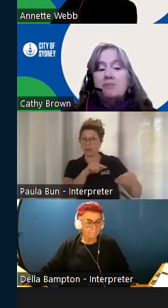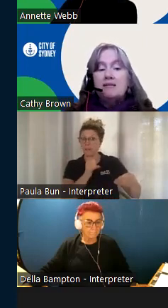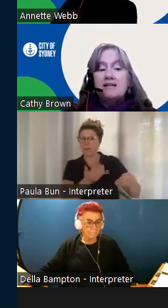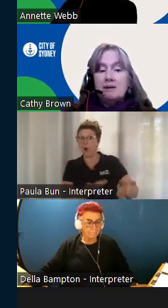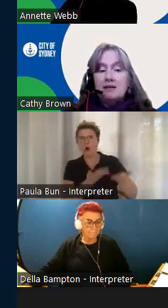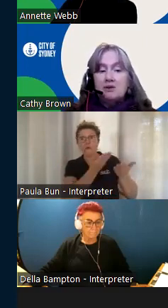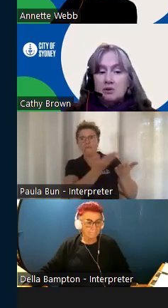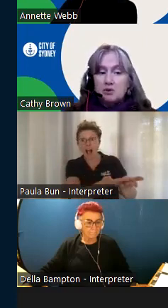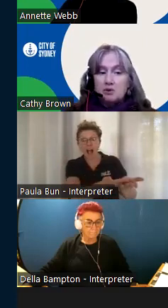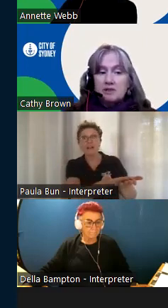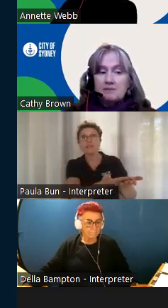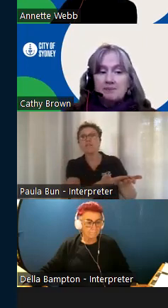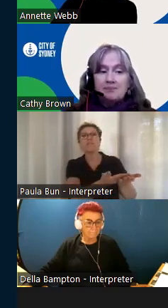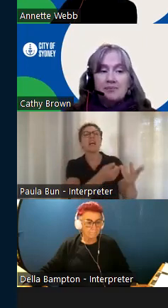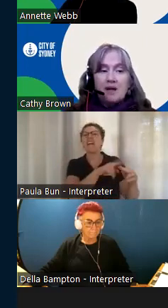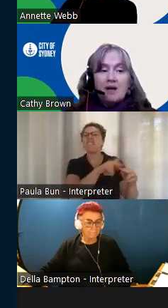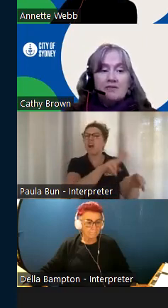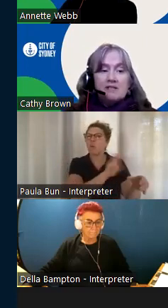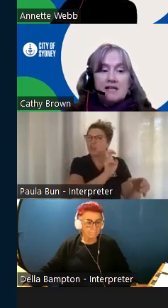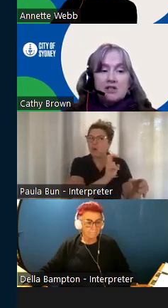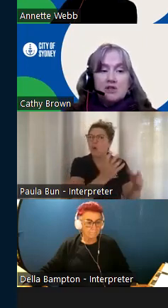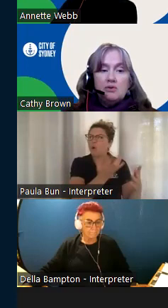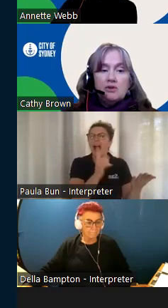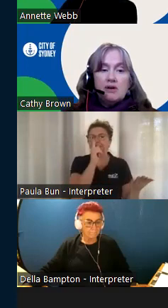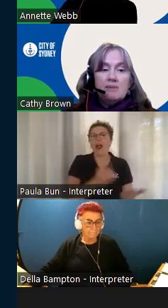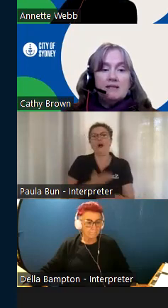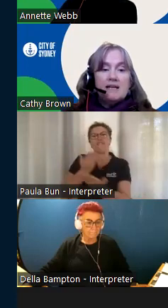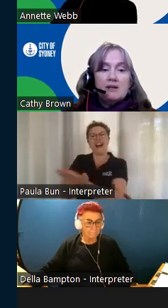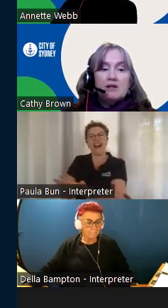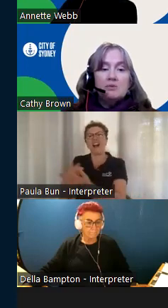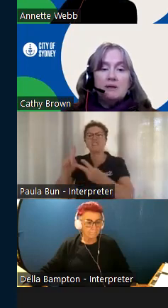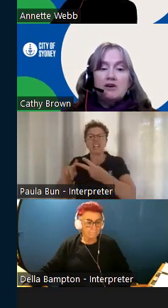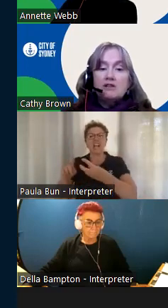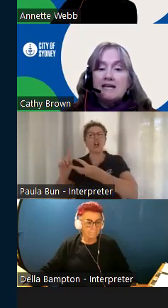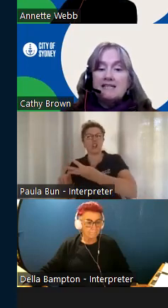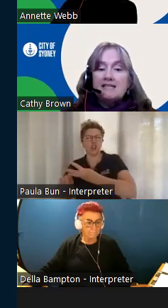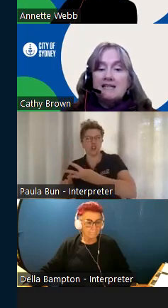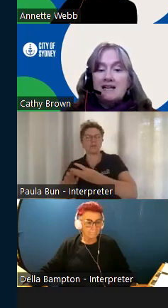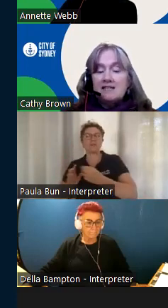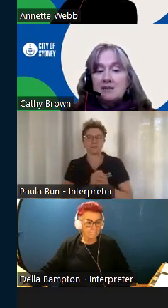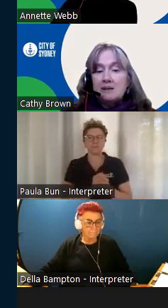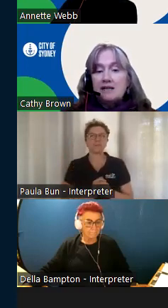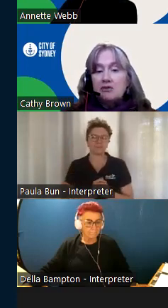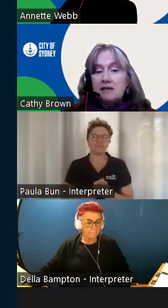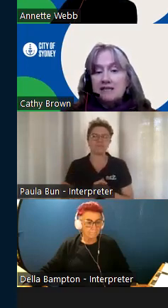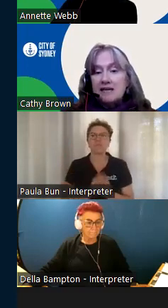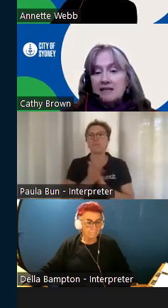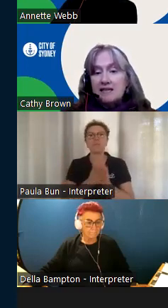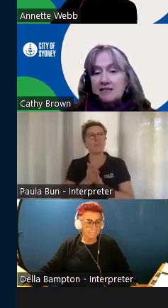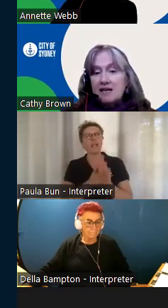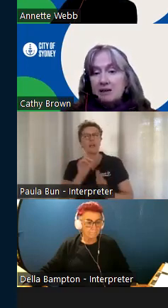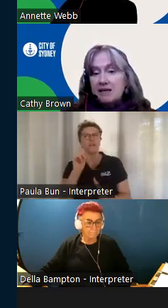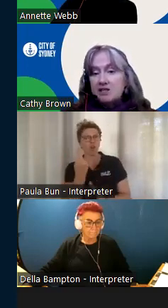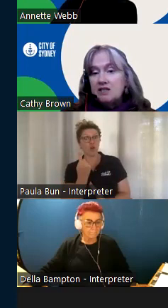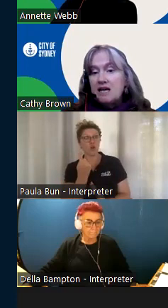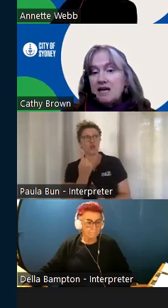the recommended applicant withdraws. For stage two, the recommended applicant will be contacted and asked to complete a real estate